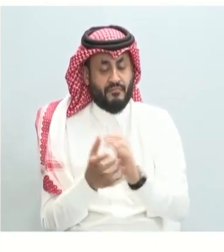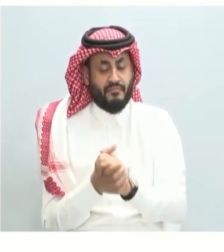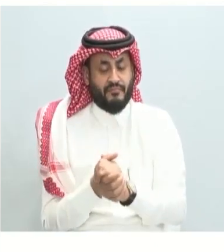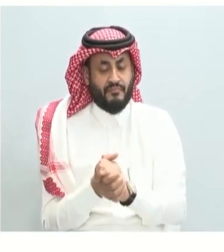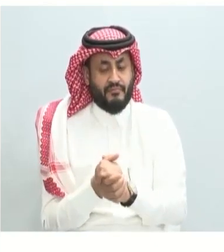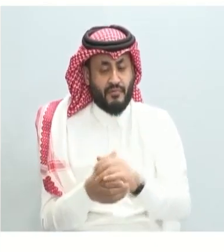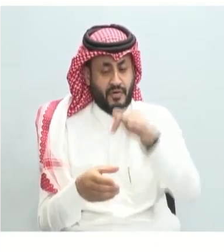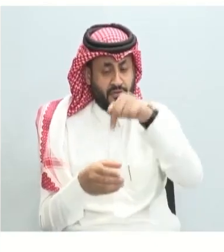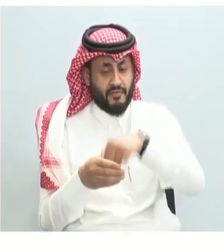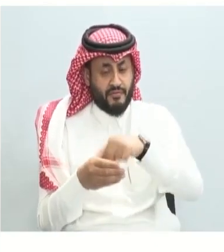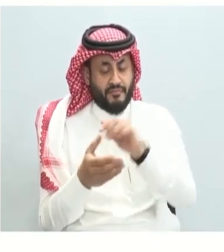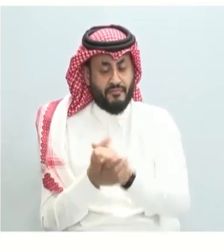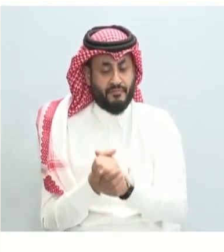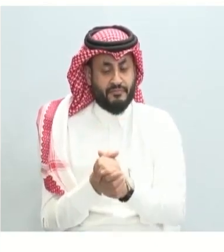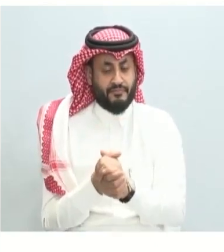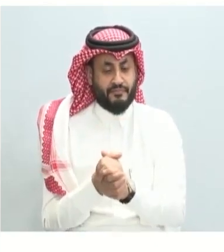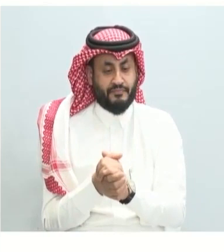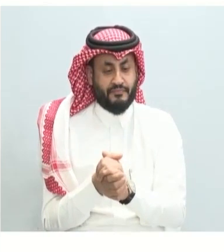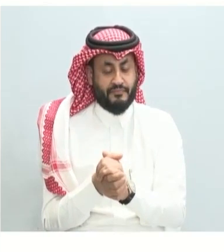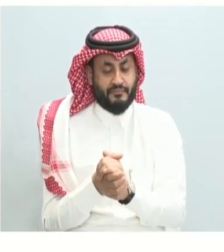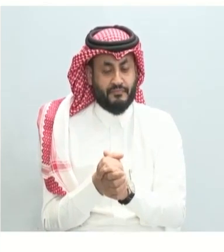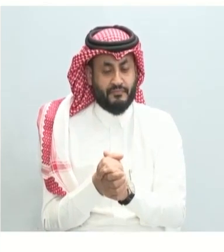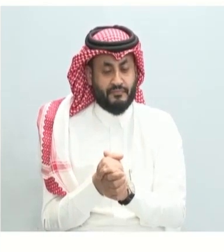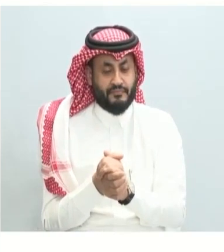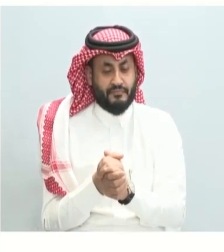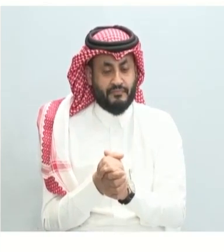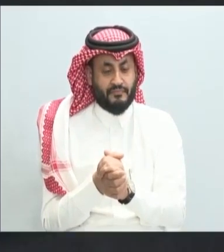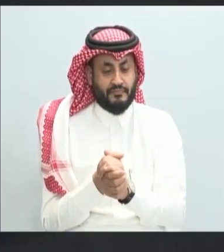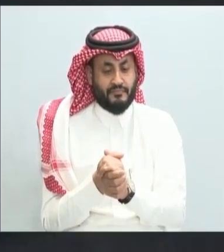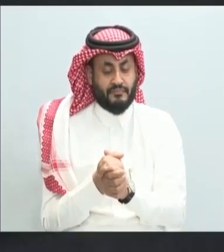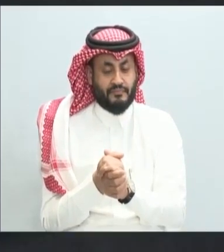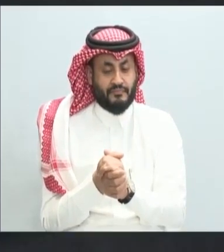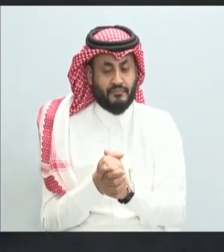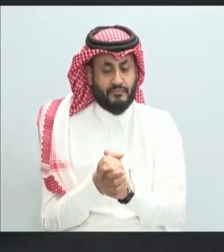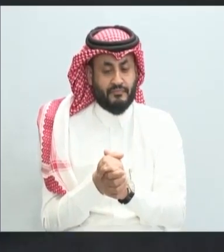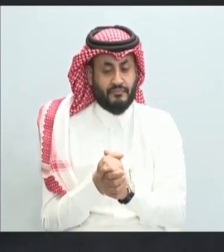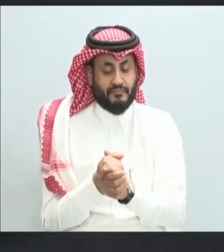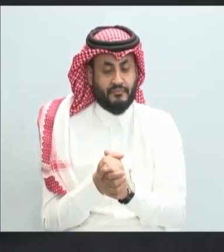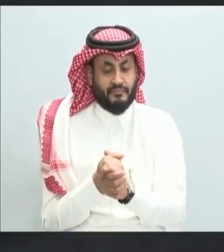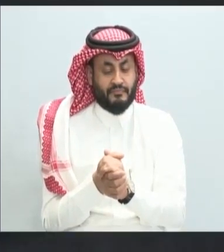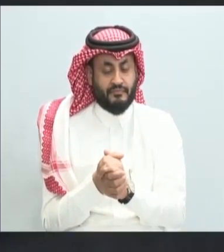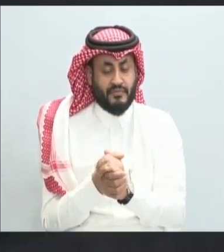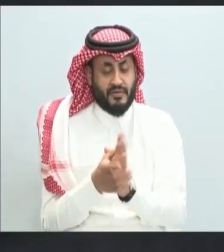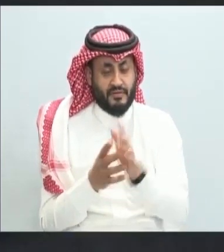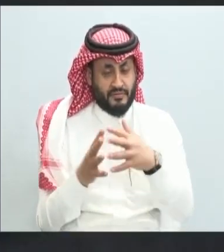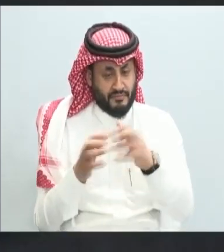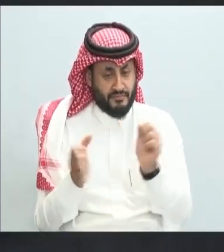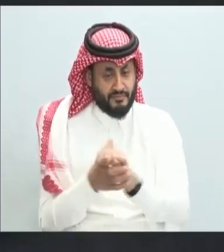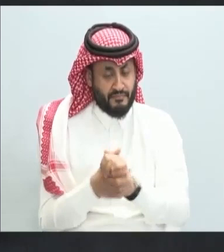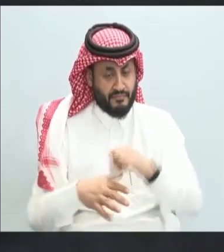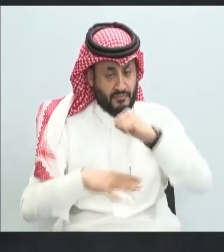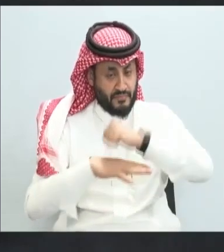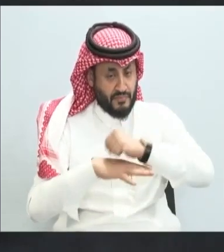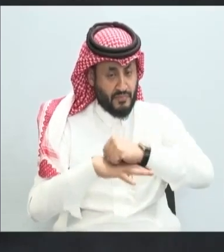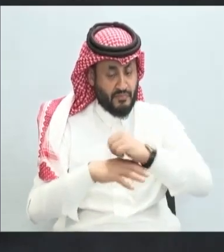And inside this box there is a ring. So this is the meaning of